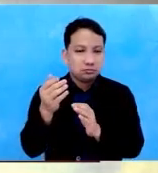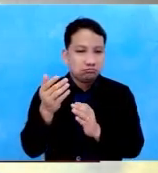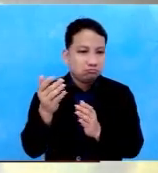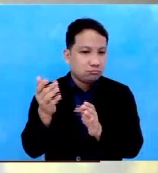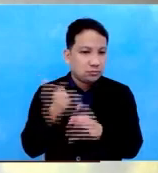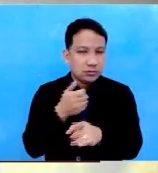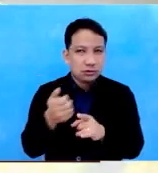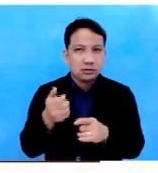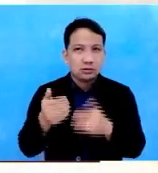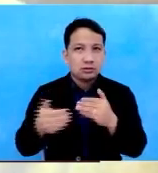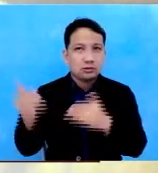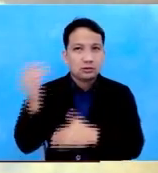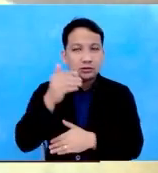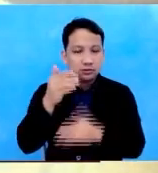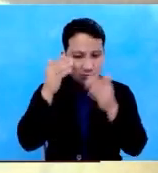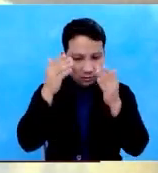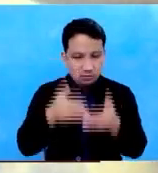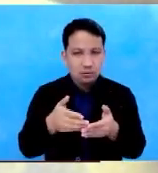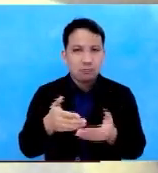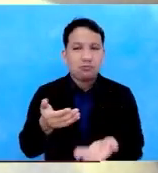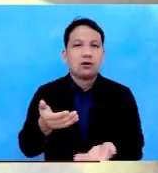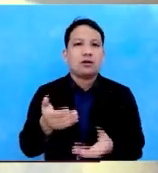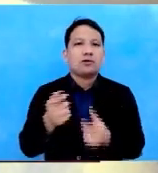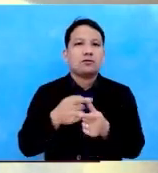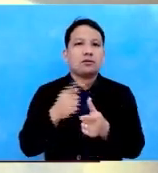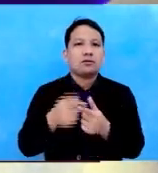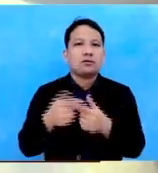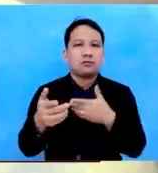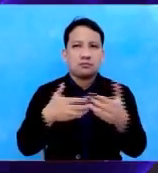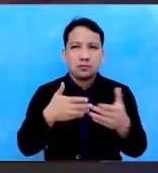high concentration. There are enough laws.